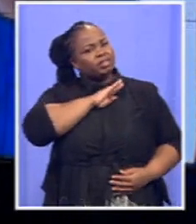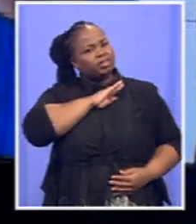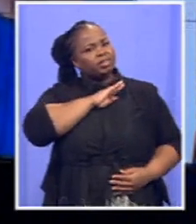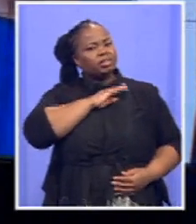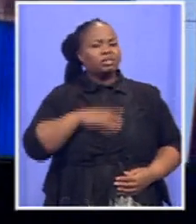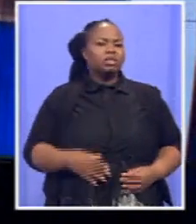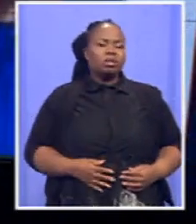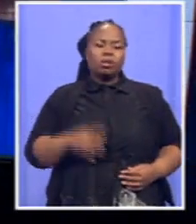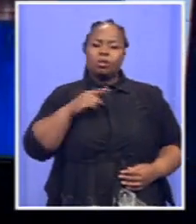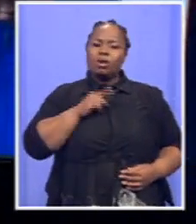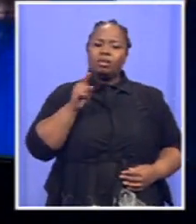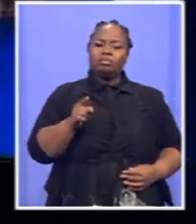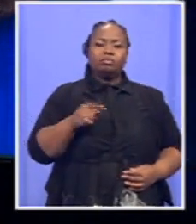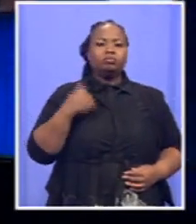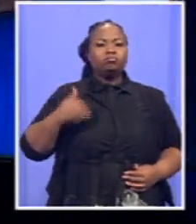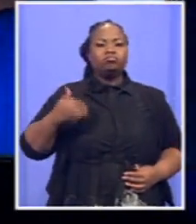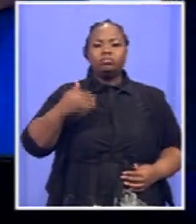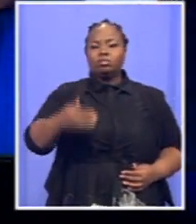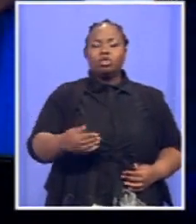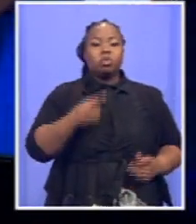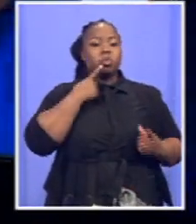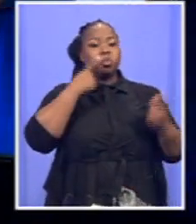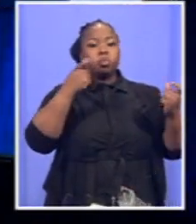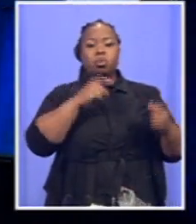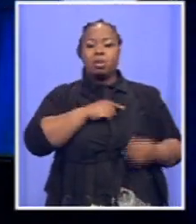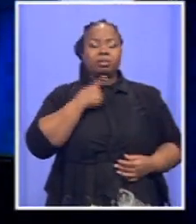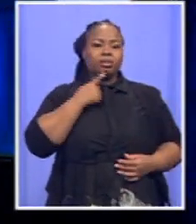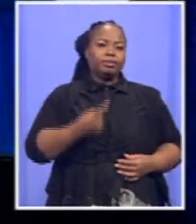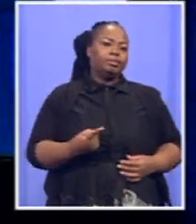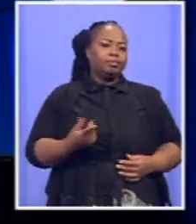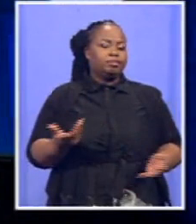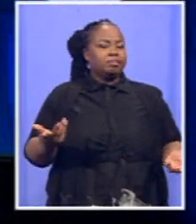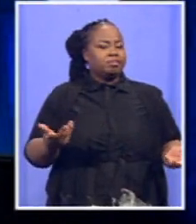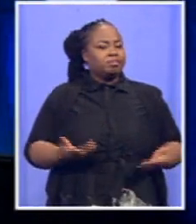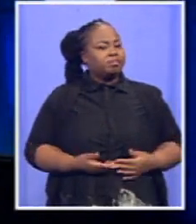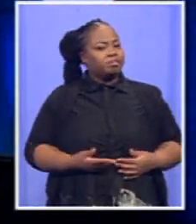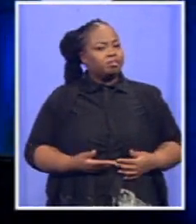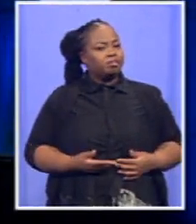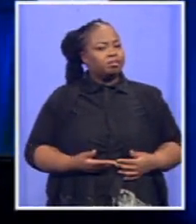because they are regularly just complaining about the